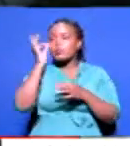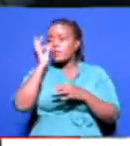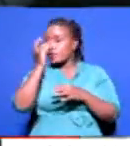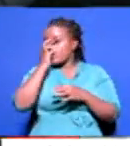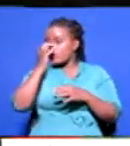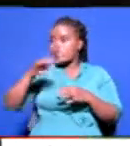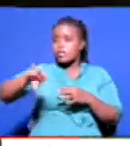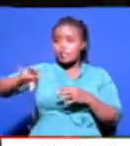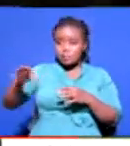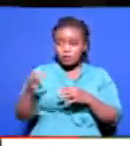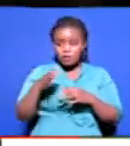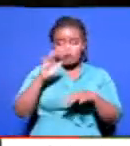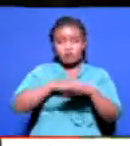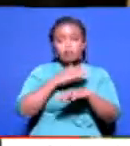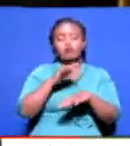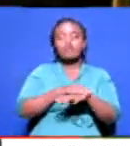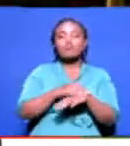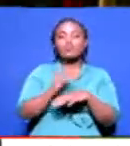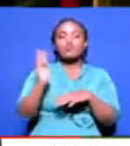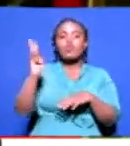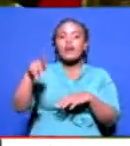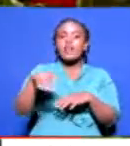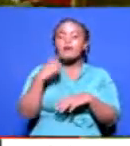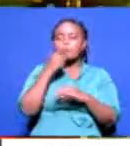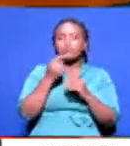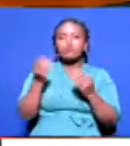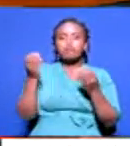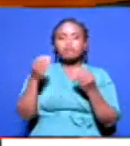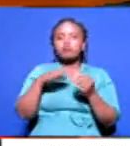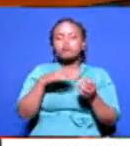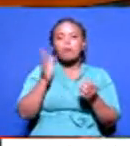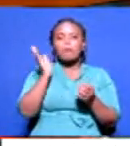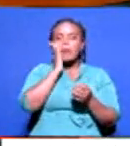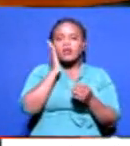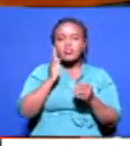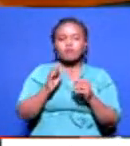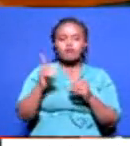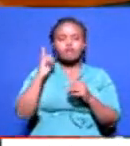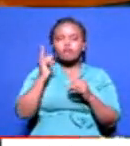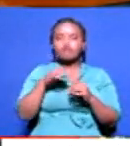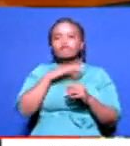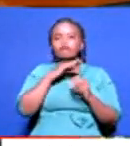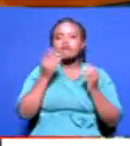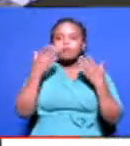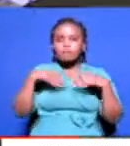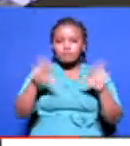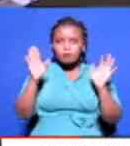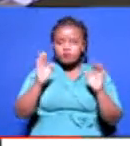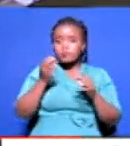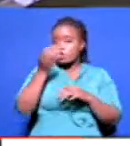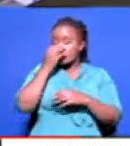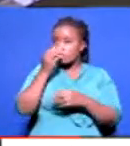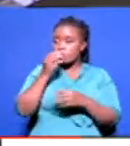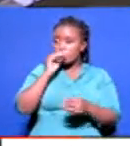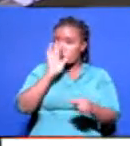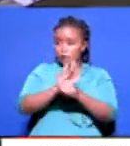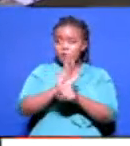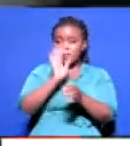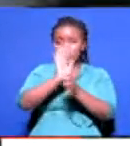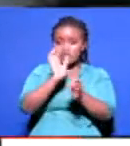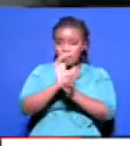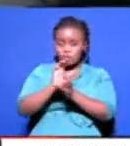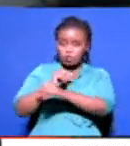Kimani Ichung'a, who lost his mother-in-law. Ruto sought to assure the church that he would protect the freedom of worship in the